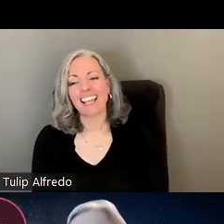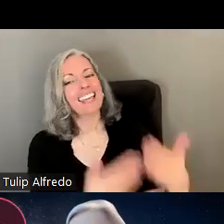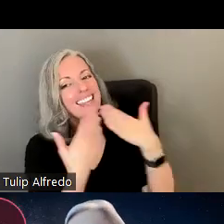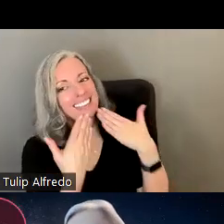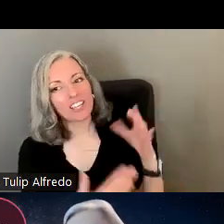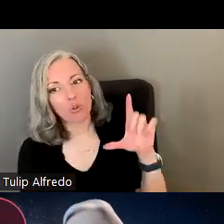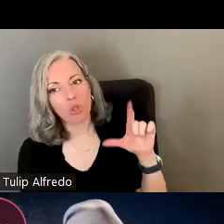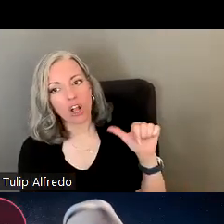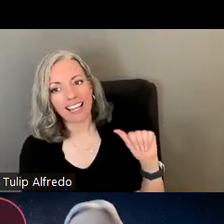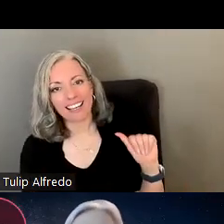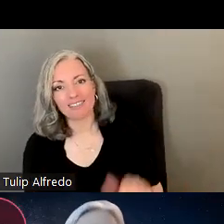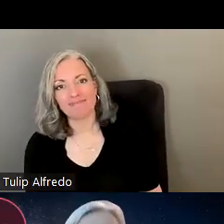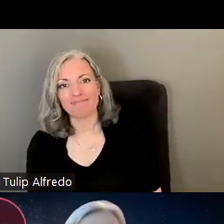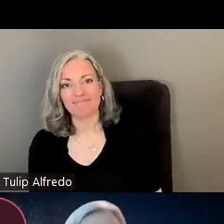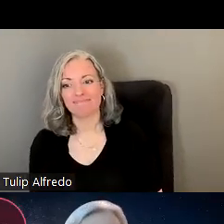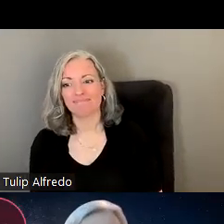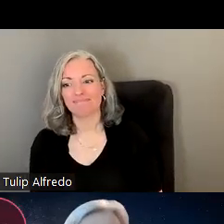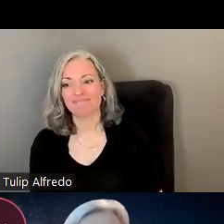Claudia.